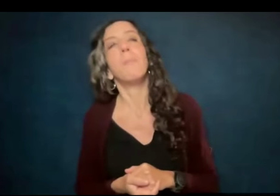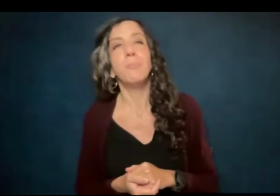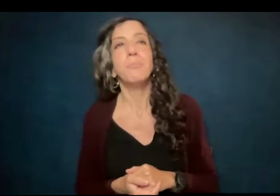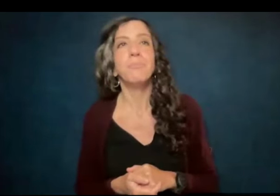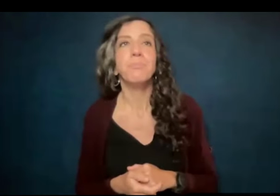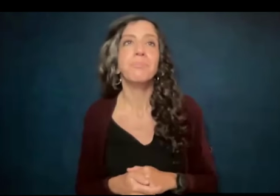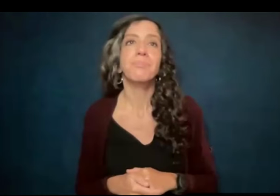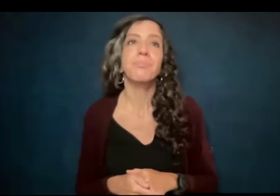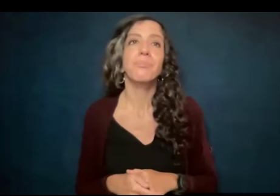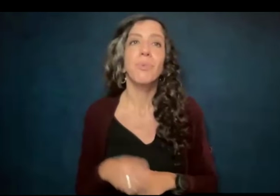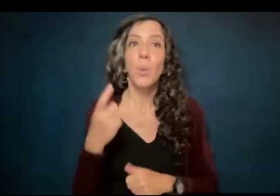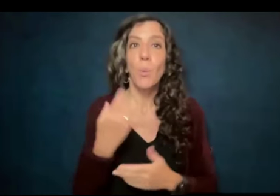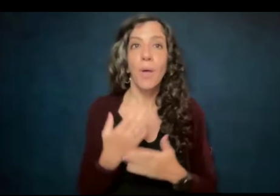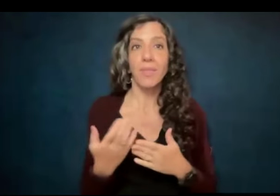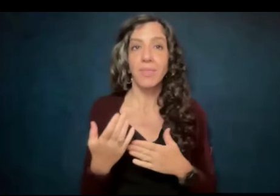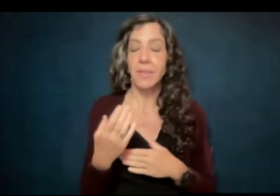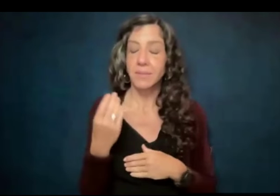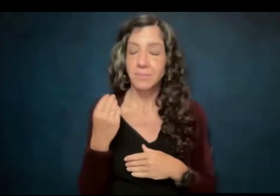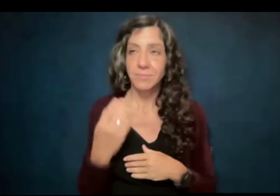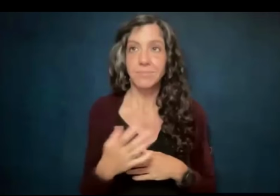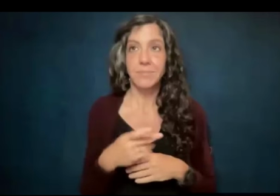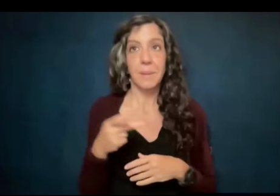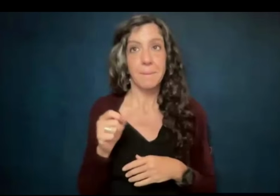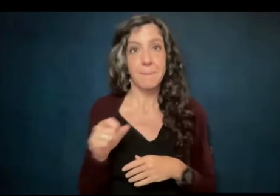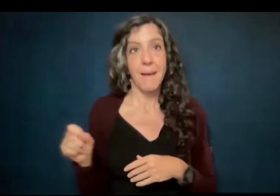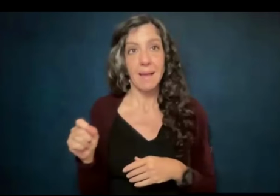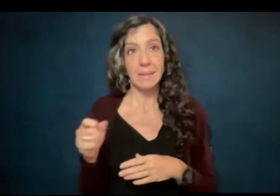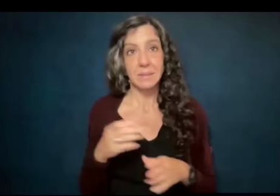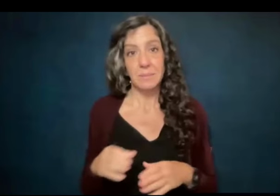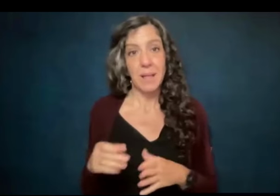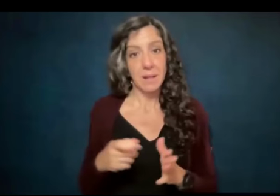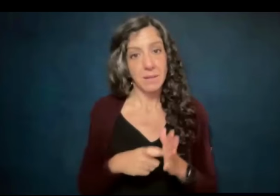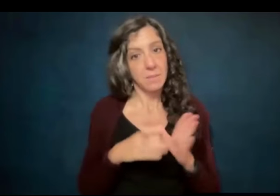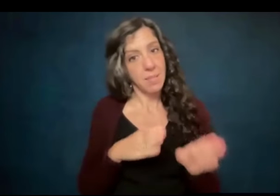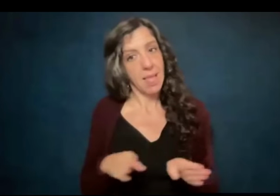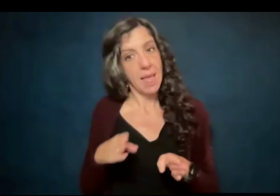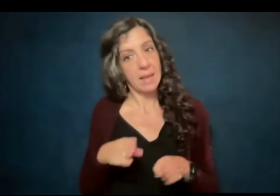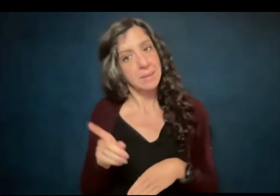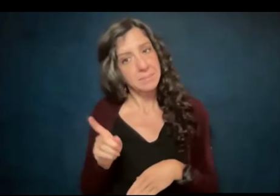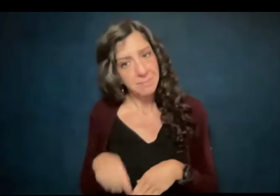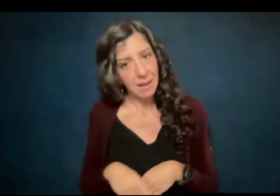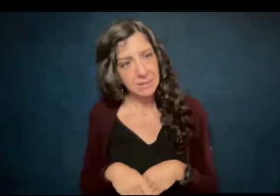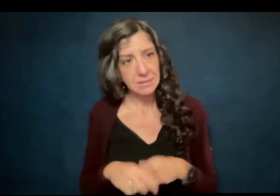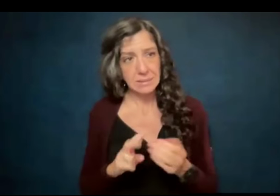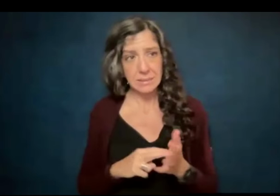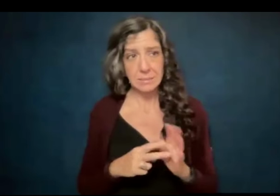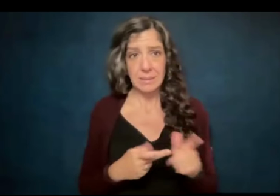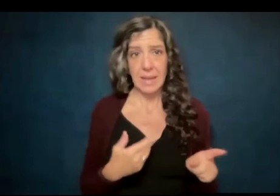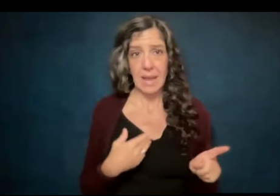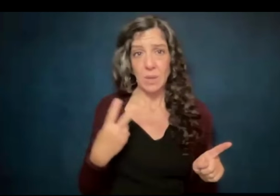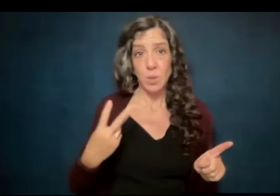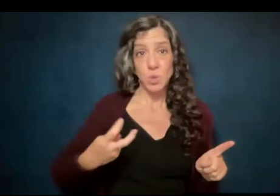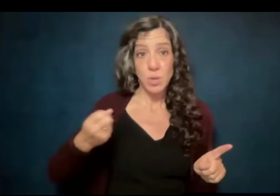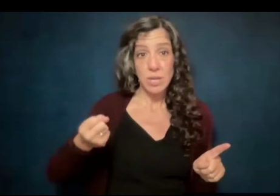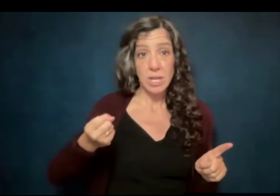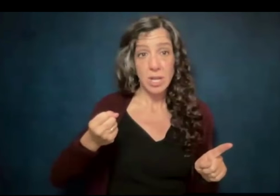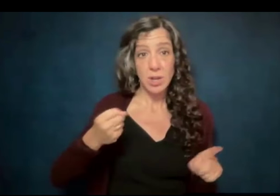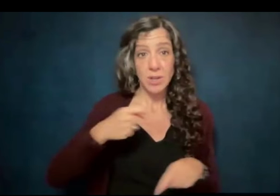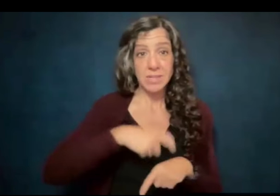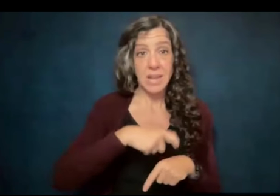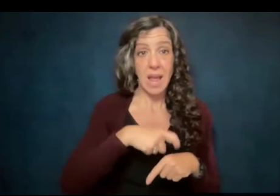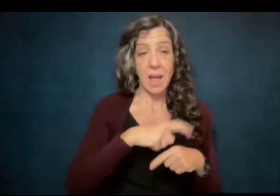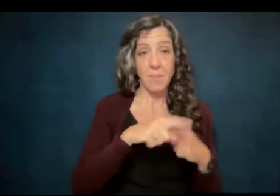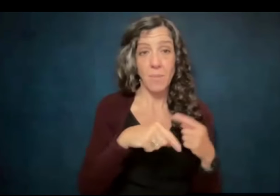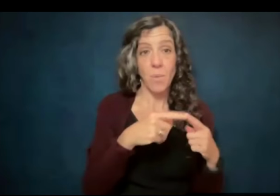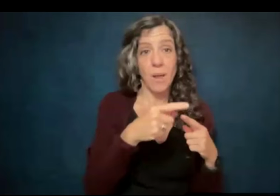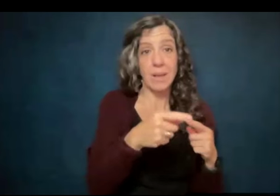So one thing is for sure is that a pass plan takes planning, right? So he's got a 2-year period of